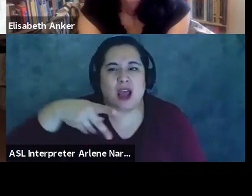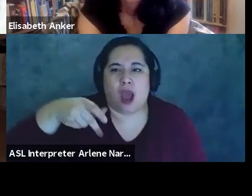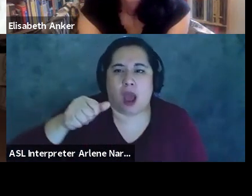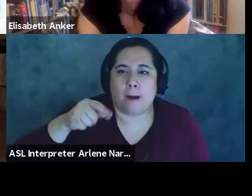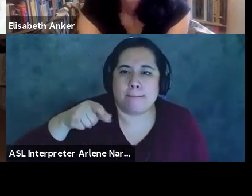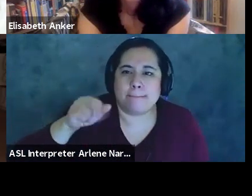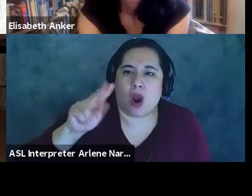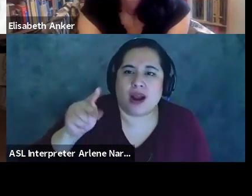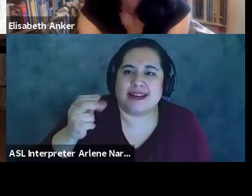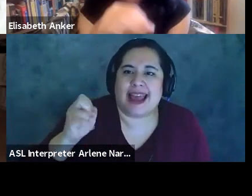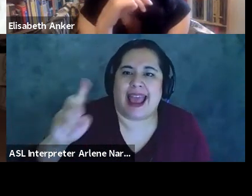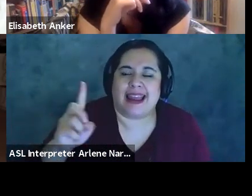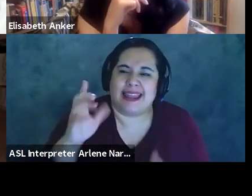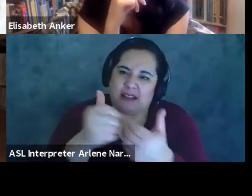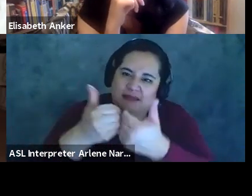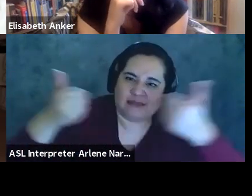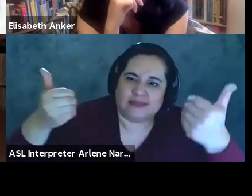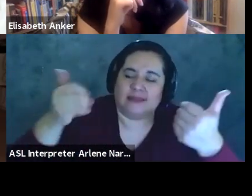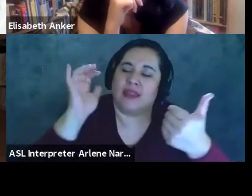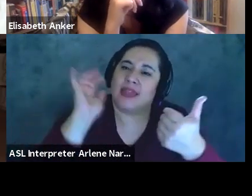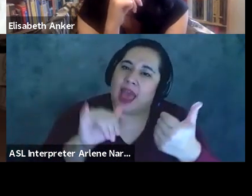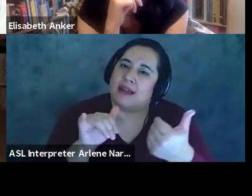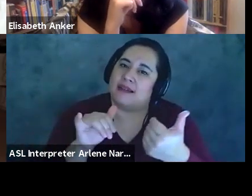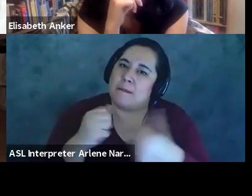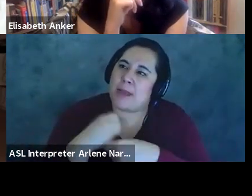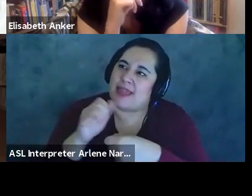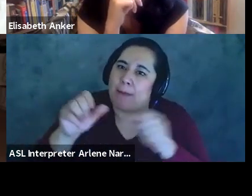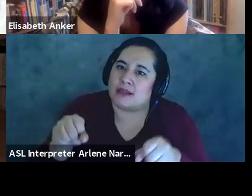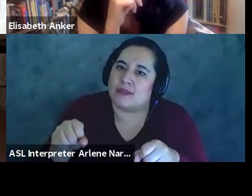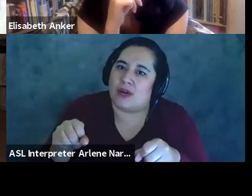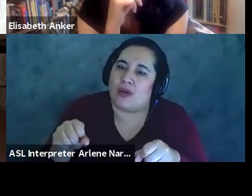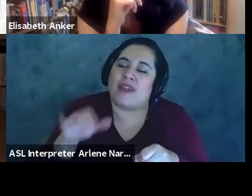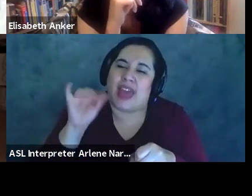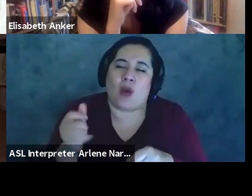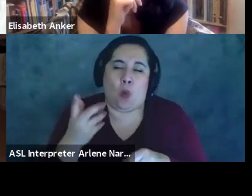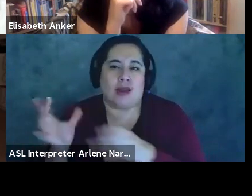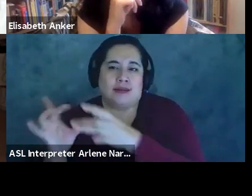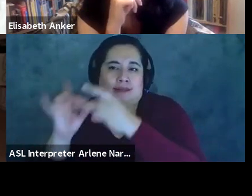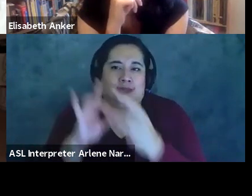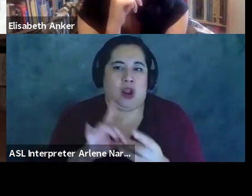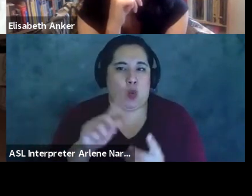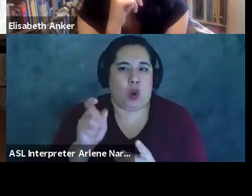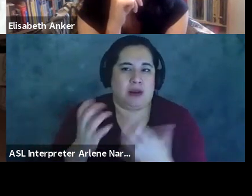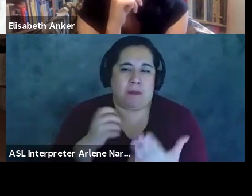really important lesson for our own moment. And I want to tie this to a question that we